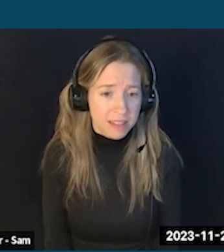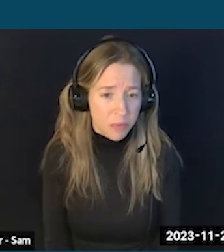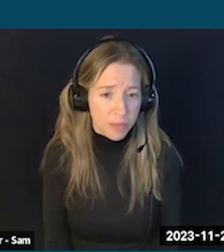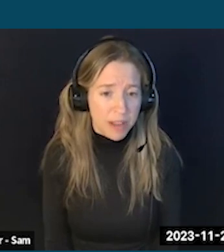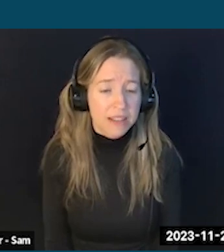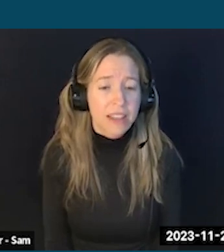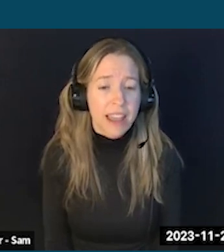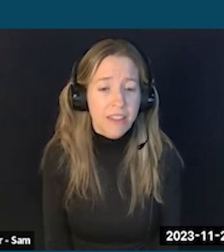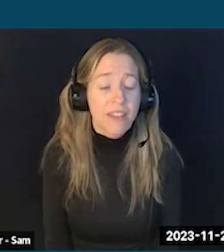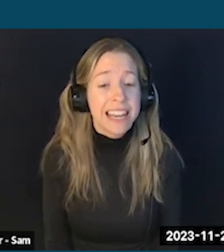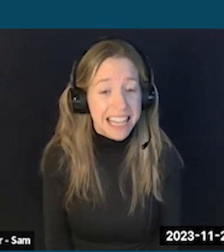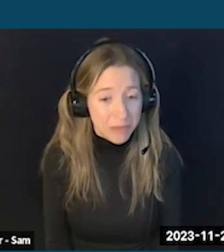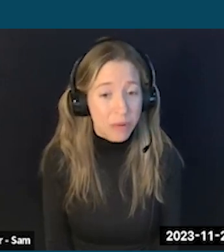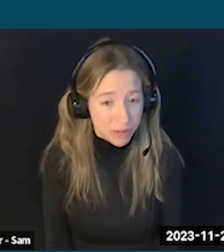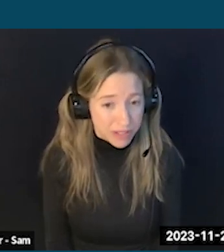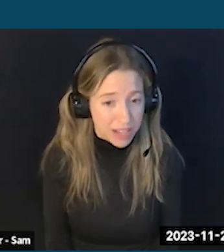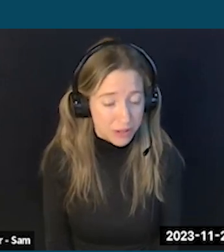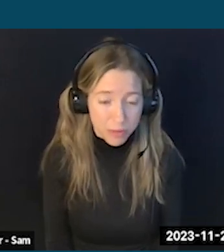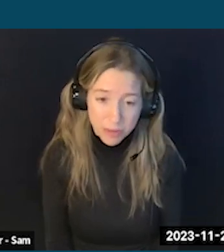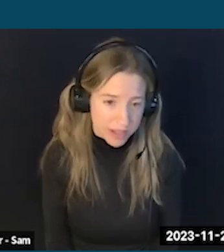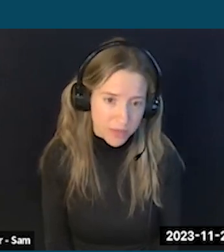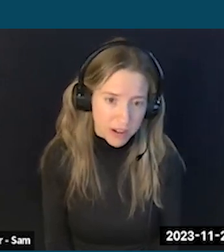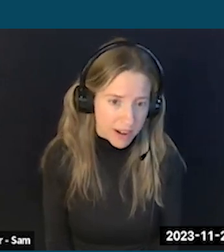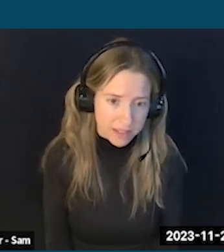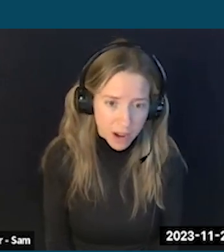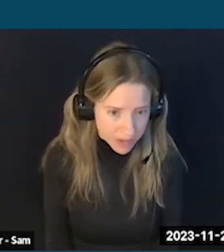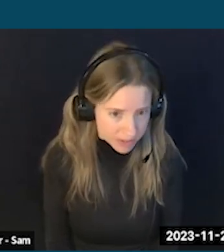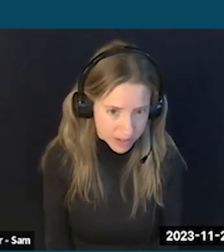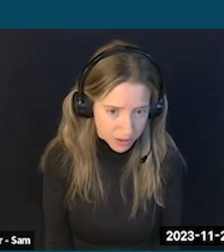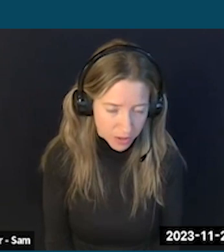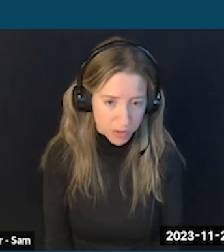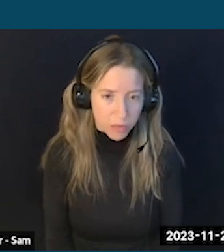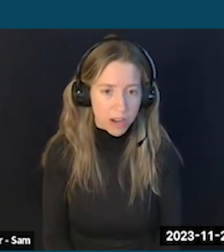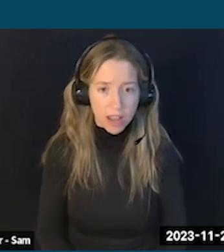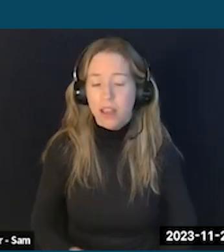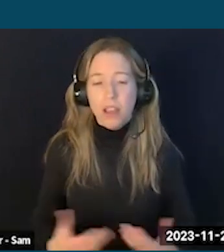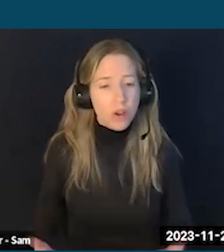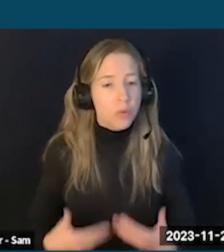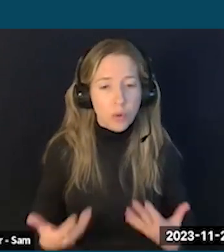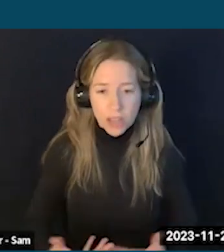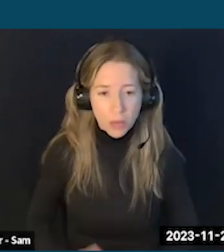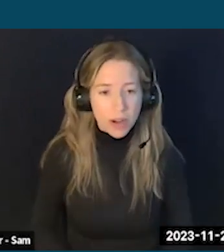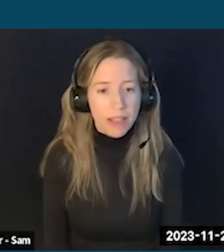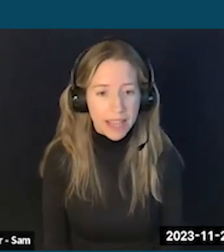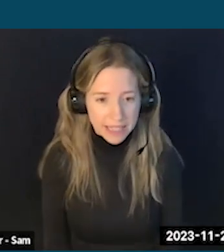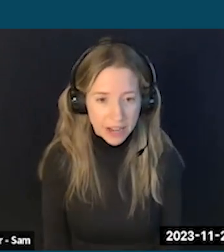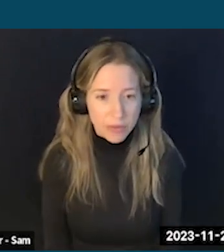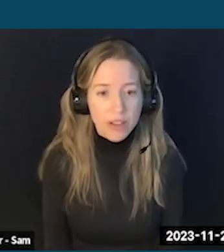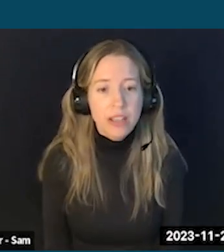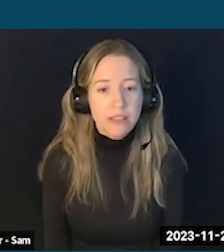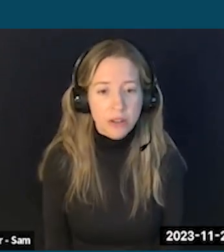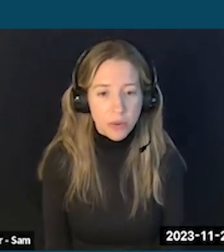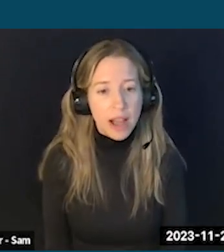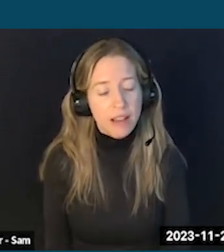to this appointment until I have an in-person interpreter because VRI is obviously not going to be working when I'm laying